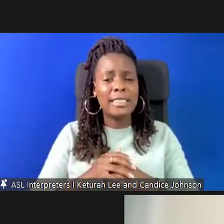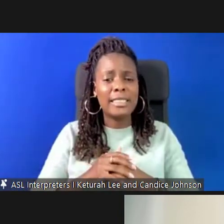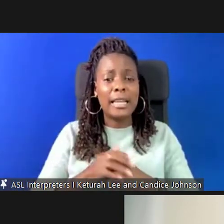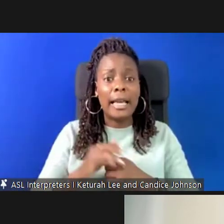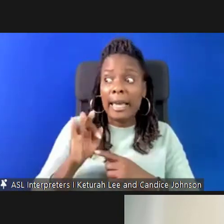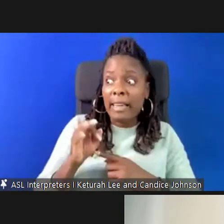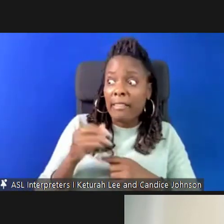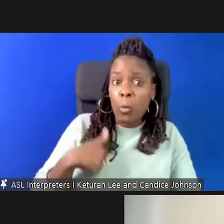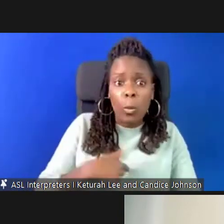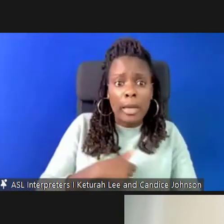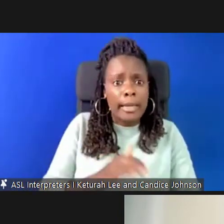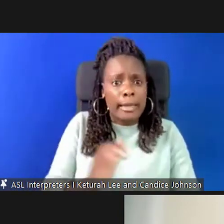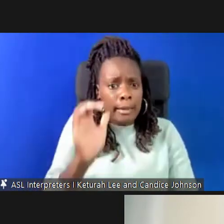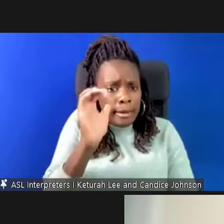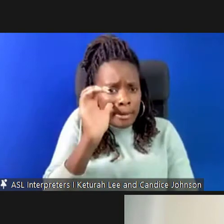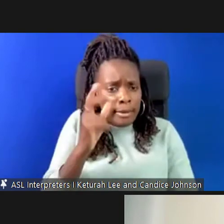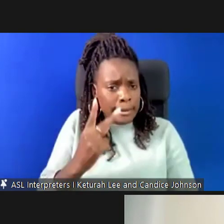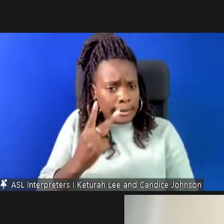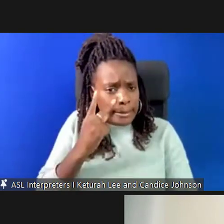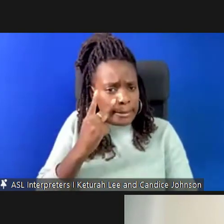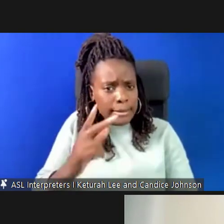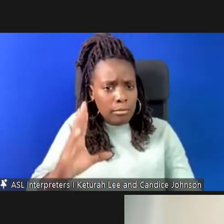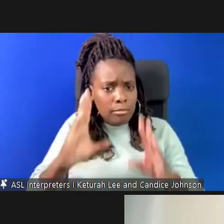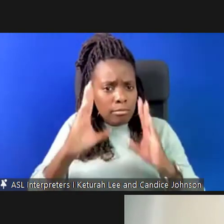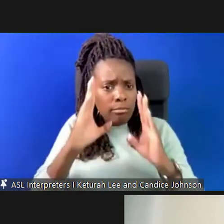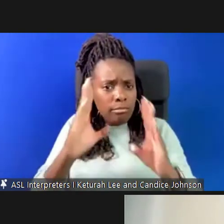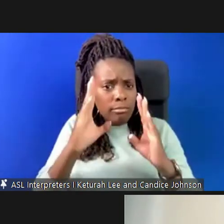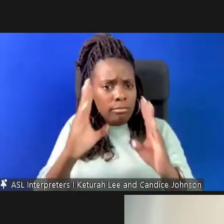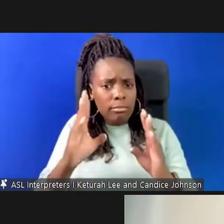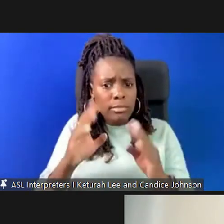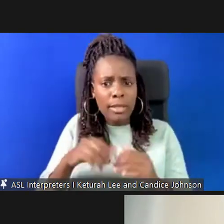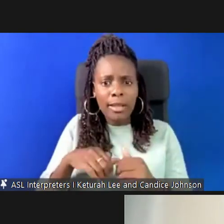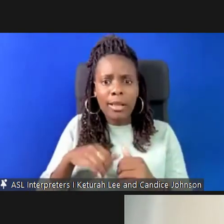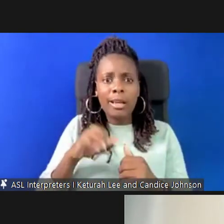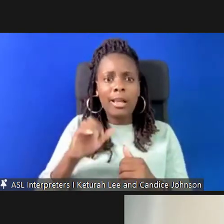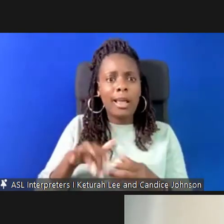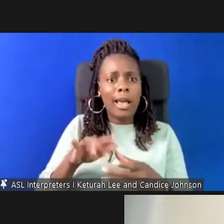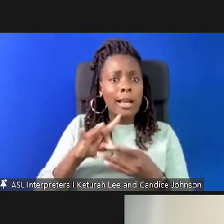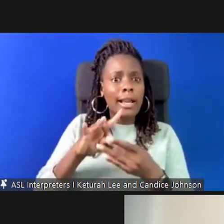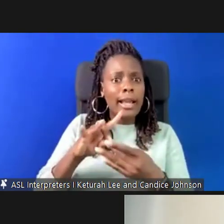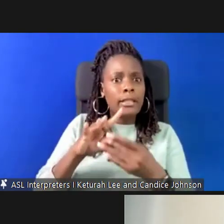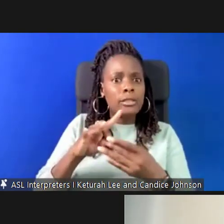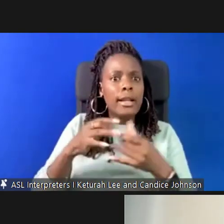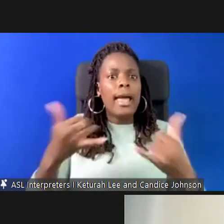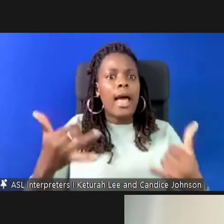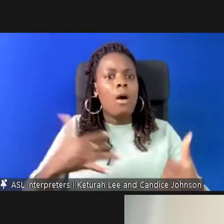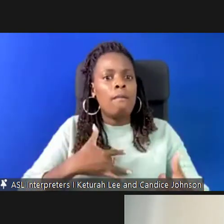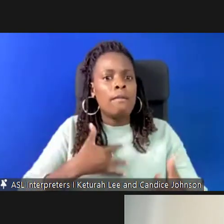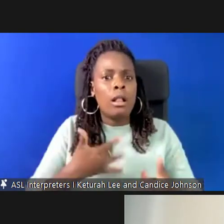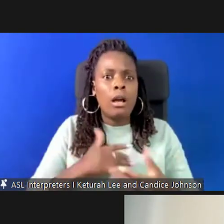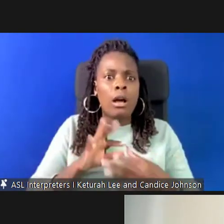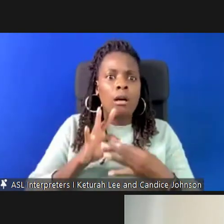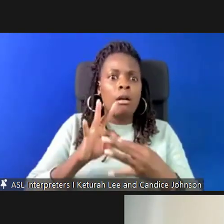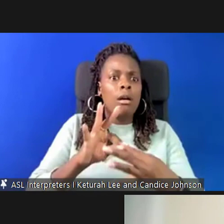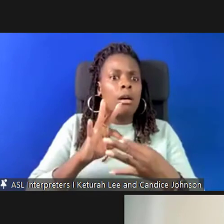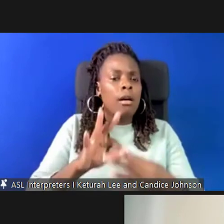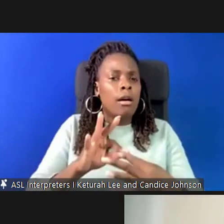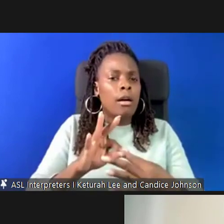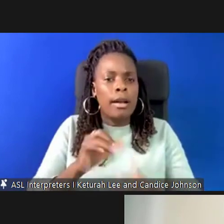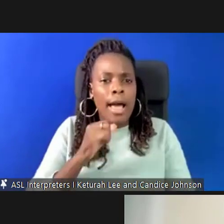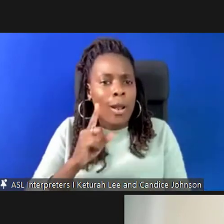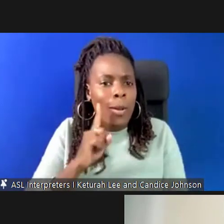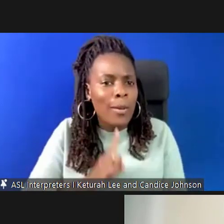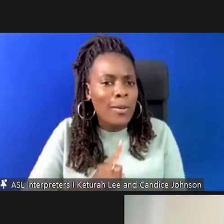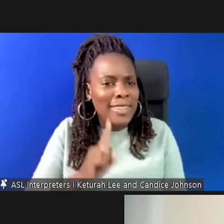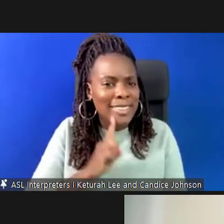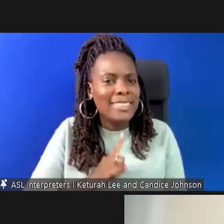heard, that connection mitigates the feeling of loneliness while going through that illness. As Christine said, it's not